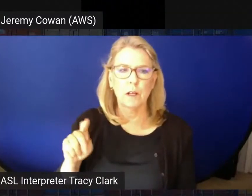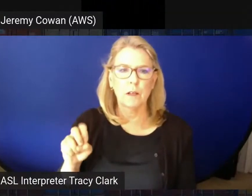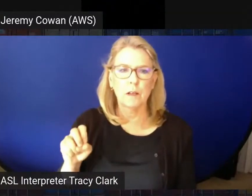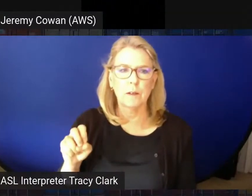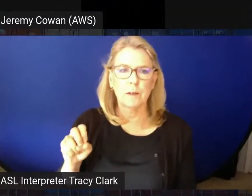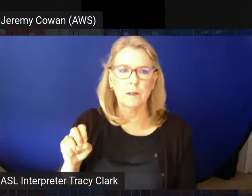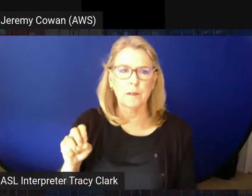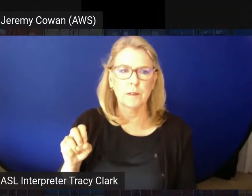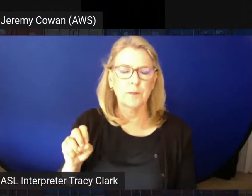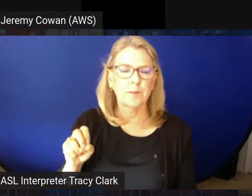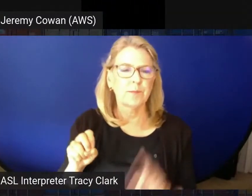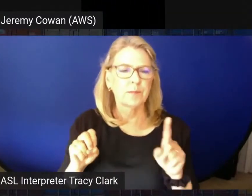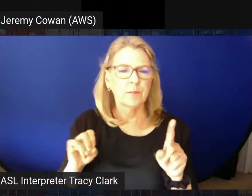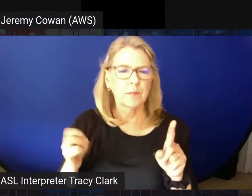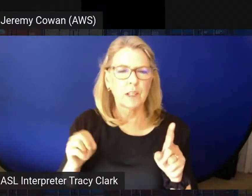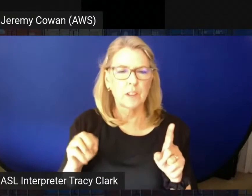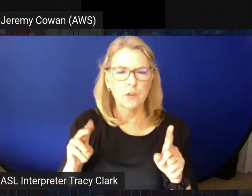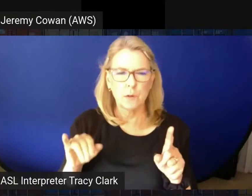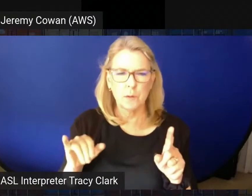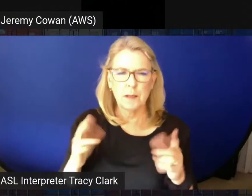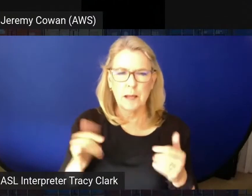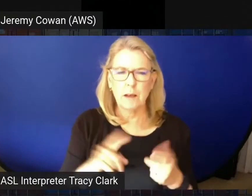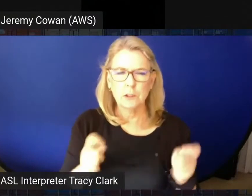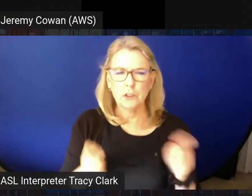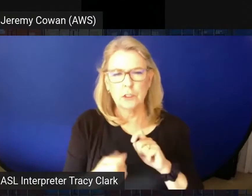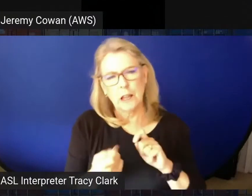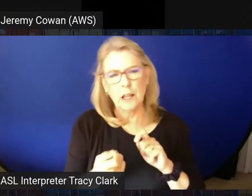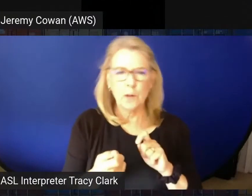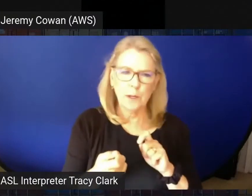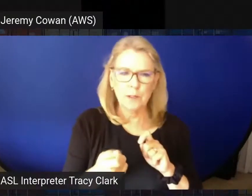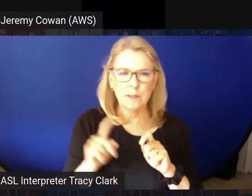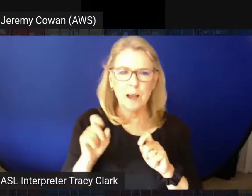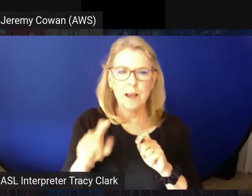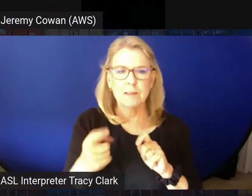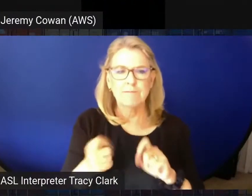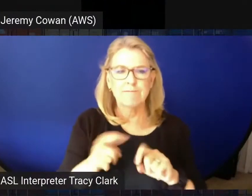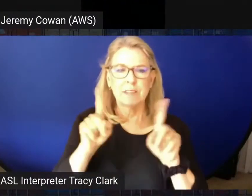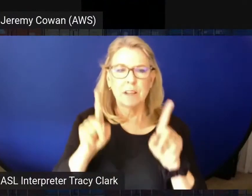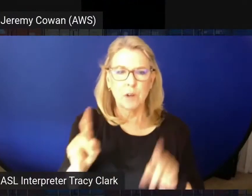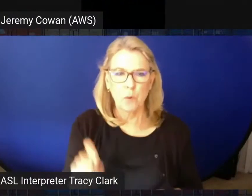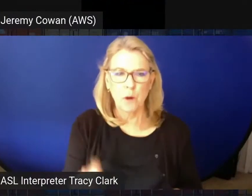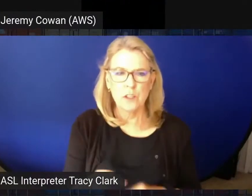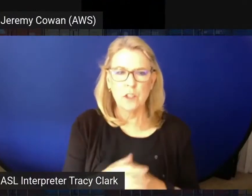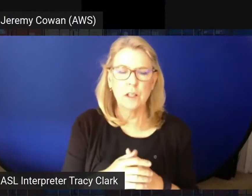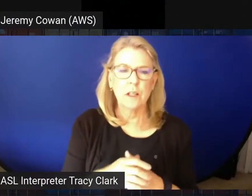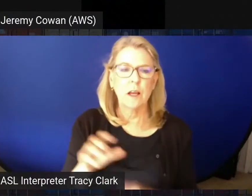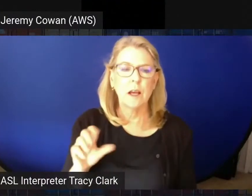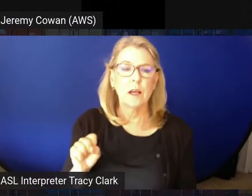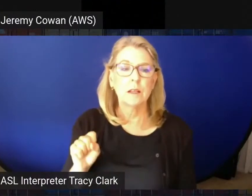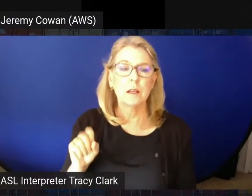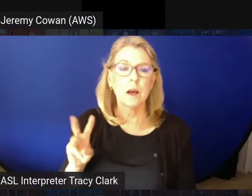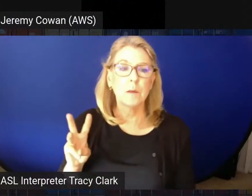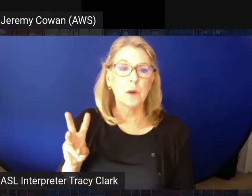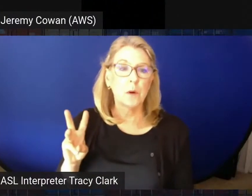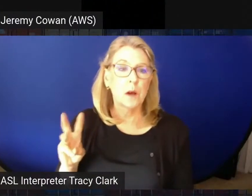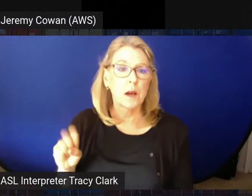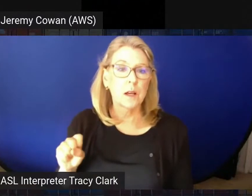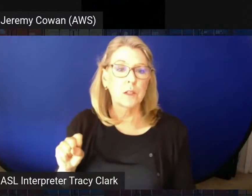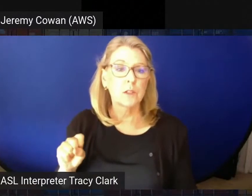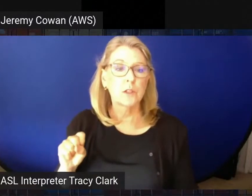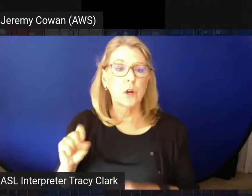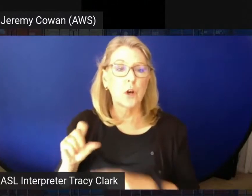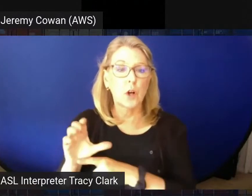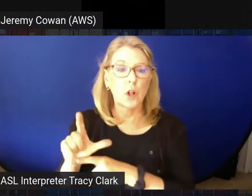a little and ask a slightly different question. So the AWS Load Balancer controller